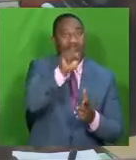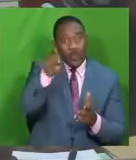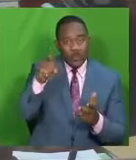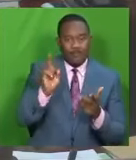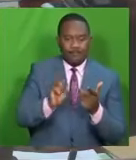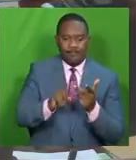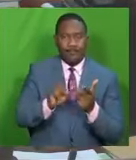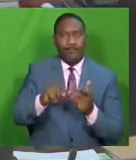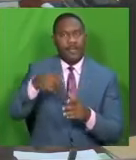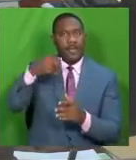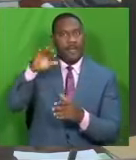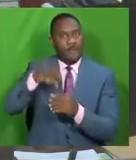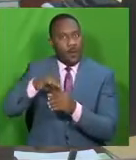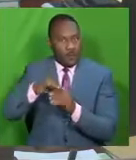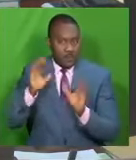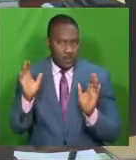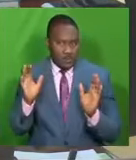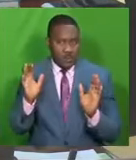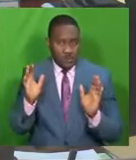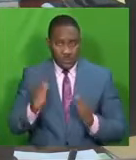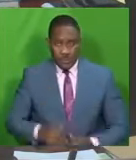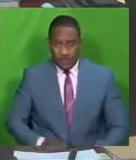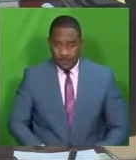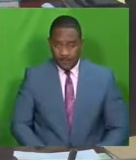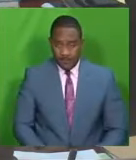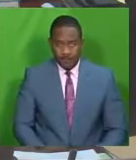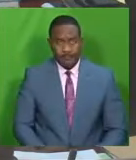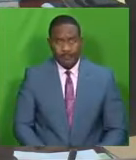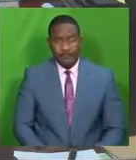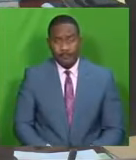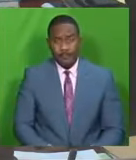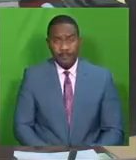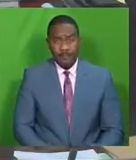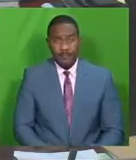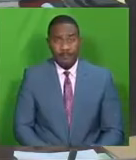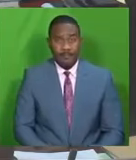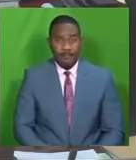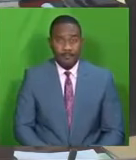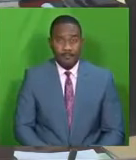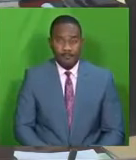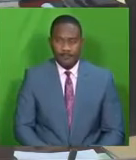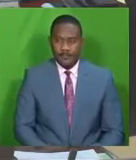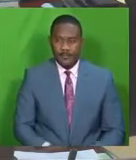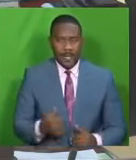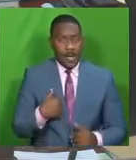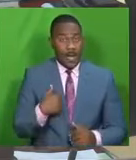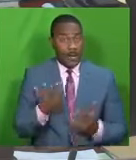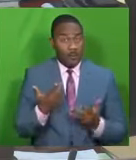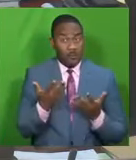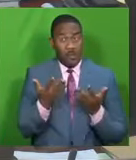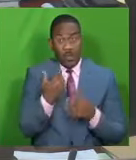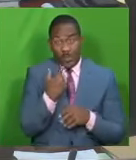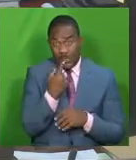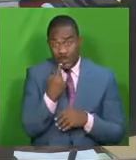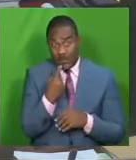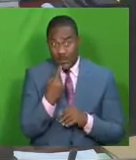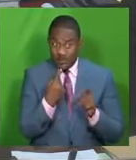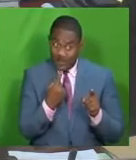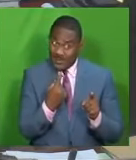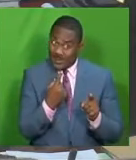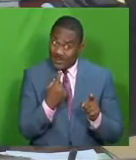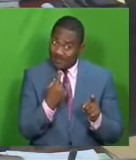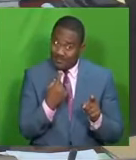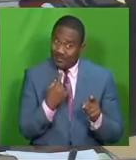the outcome. Mr. Speaker, in those circumstances, I want to submit, just as the Honourable Member